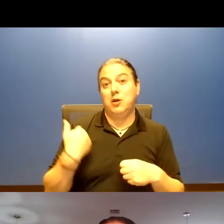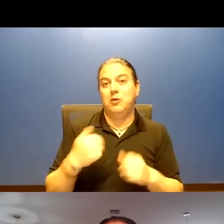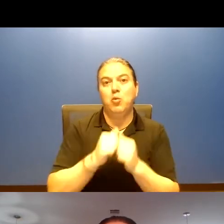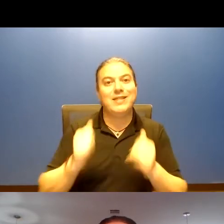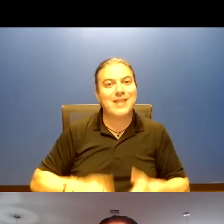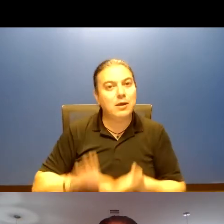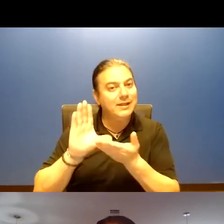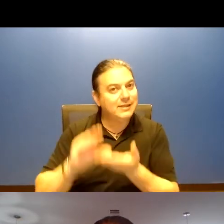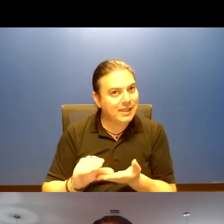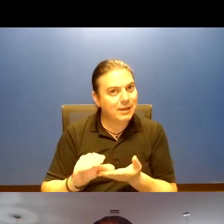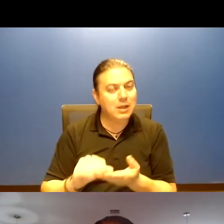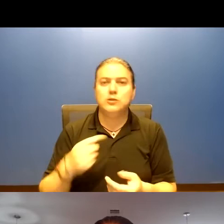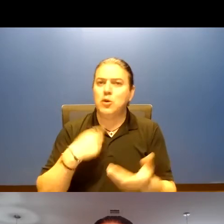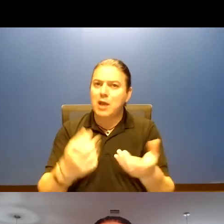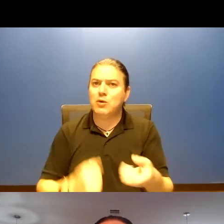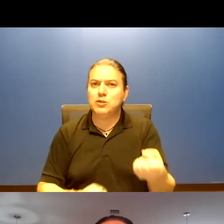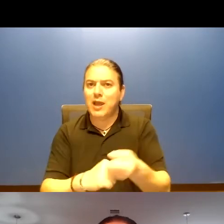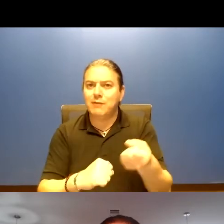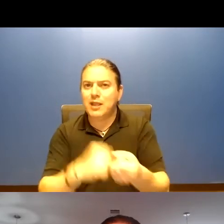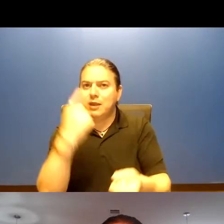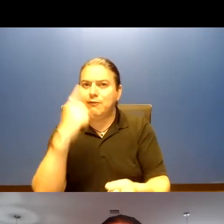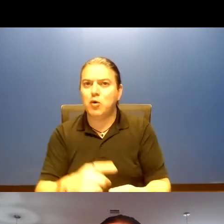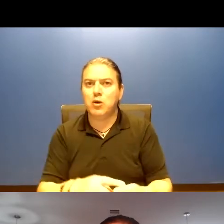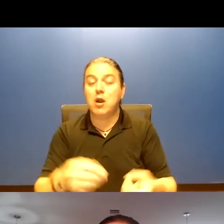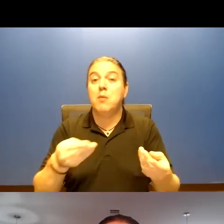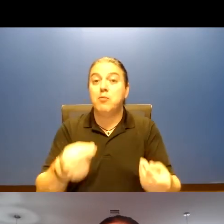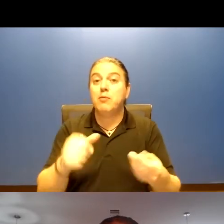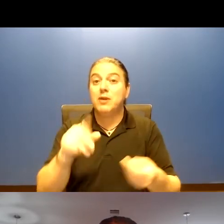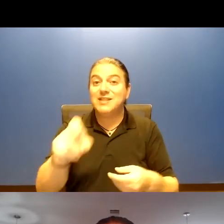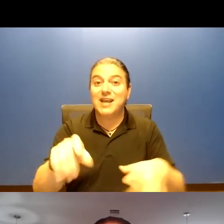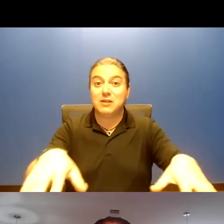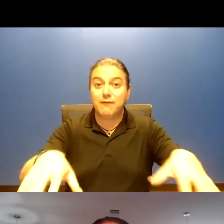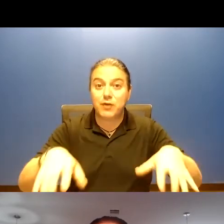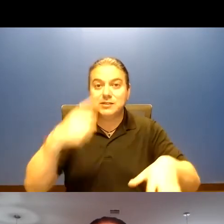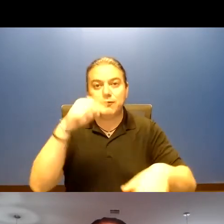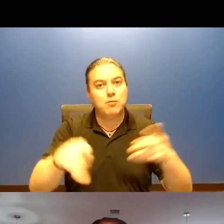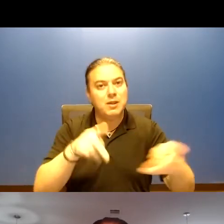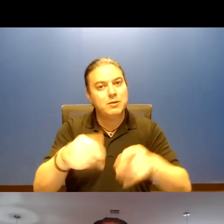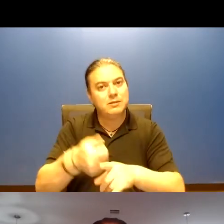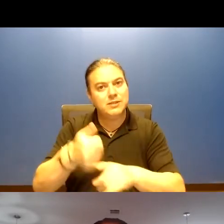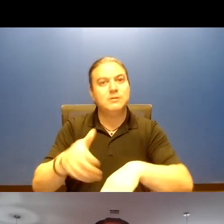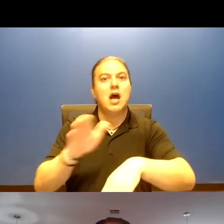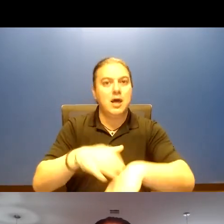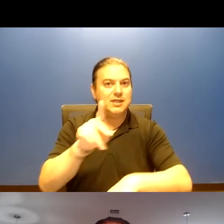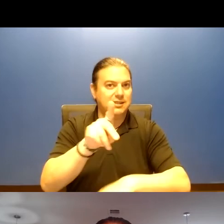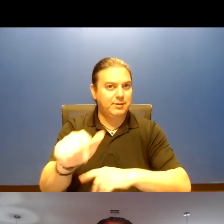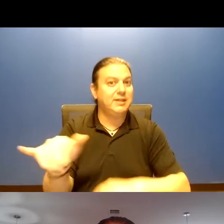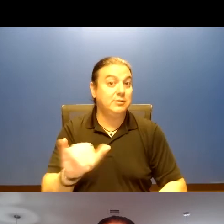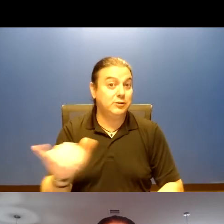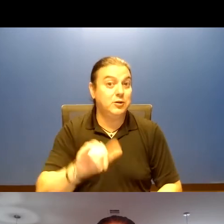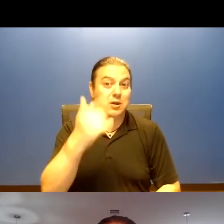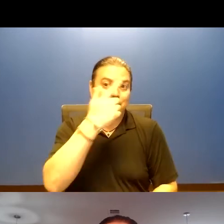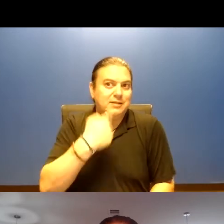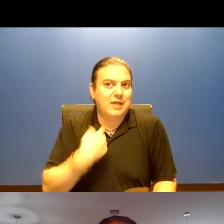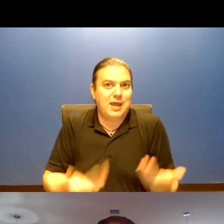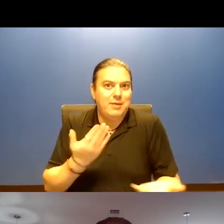advocate for a property tax freeze for those of us on disability as well, because otherwise I might be forced to leave a home